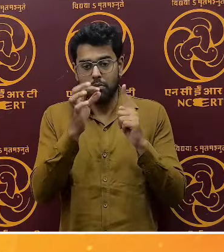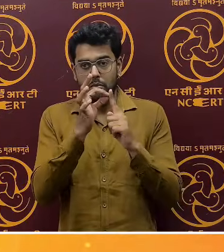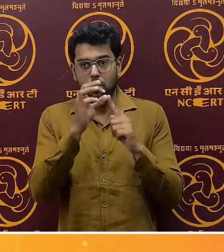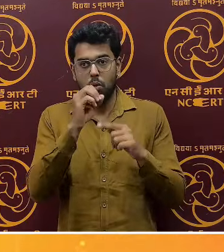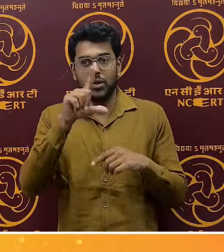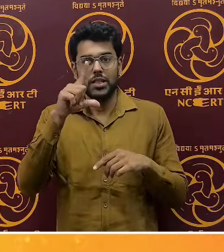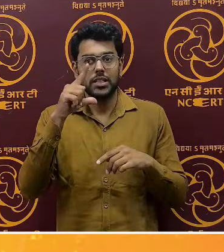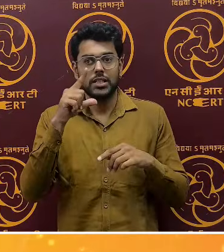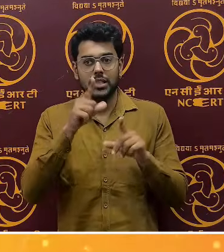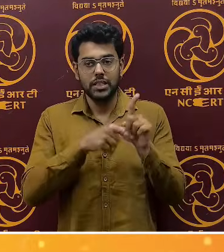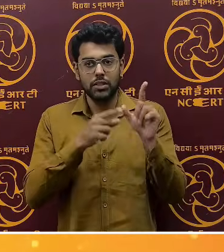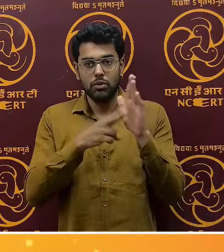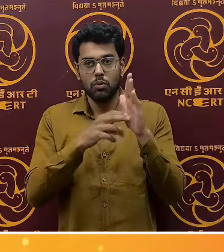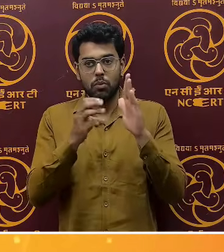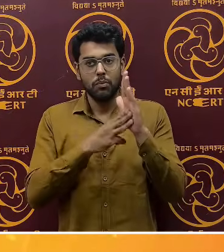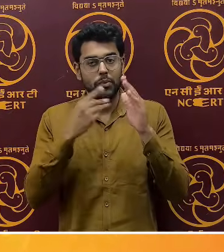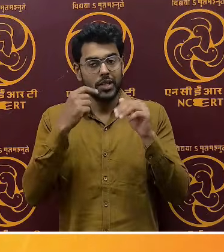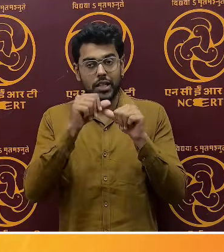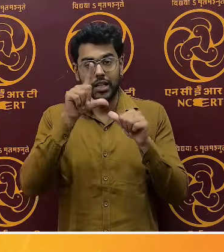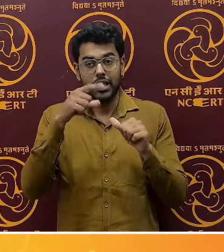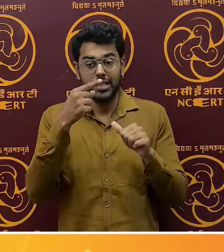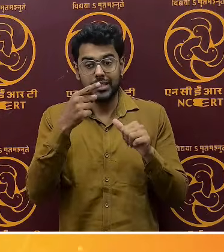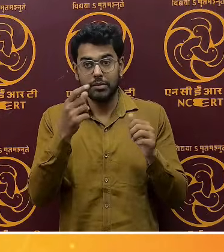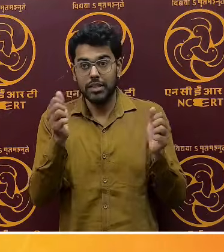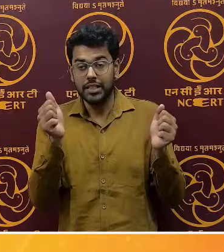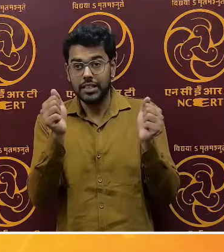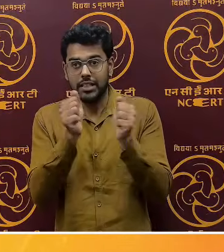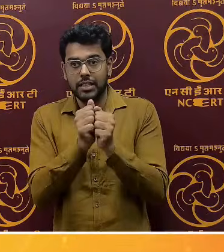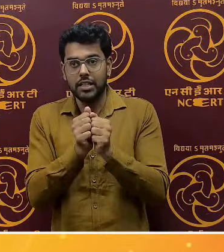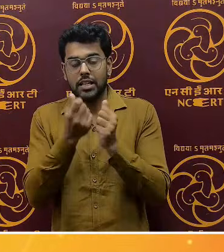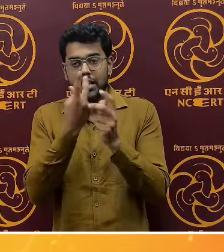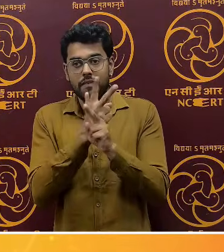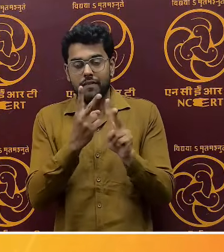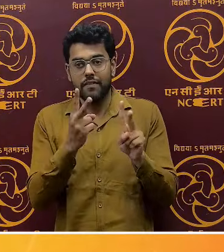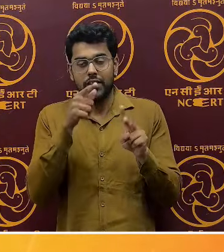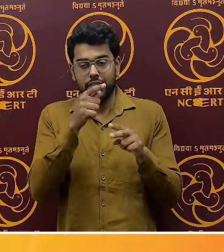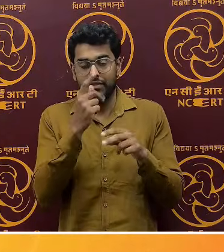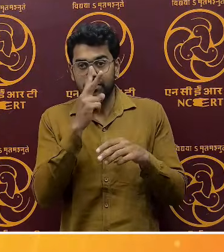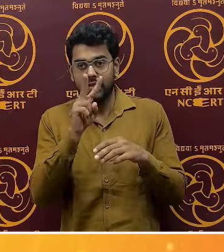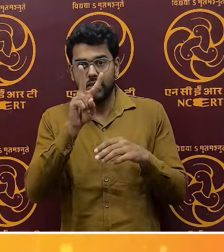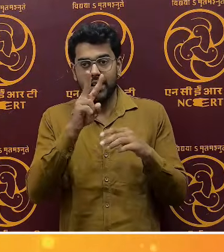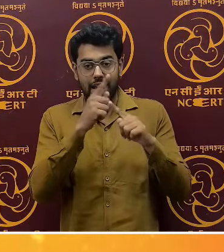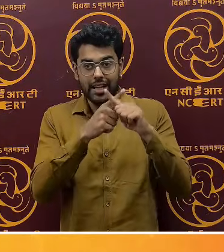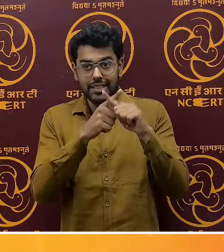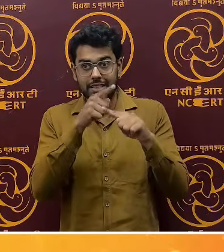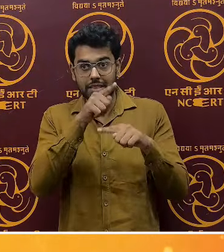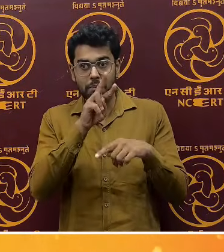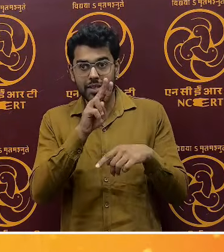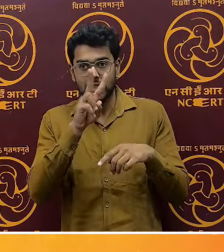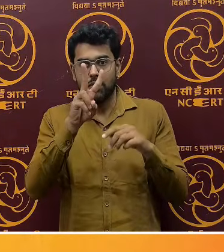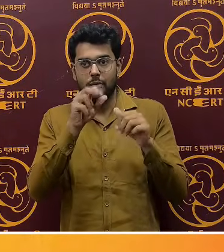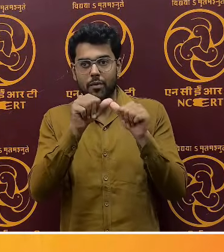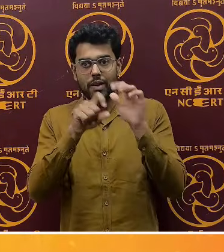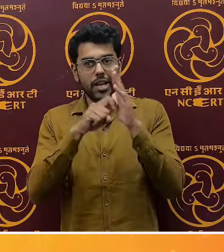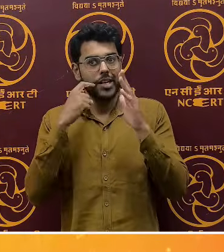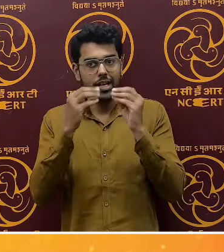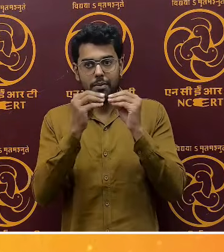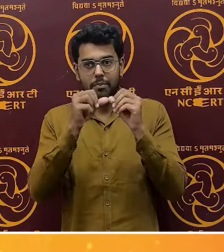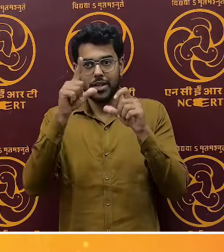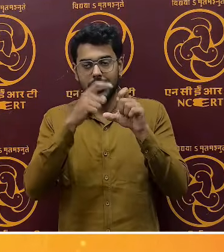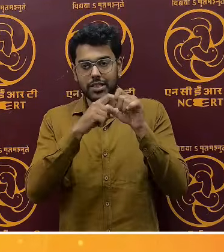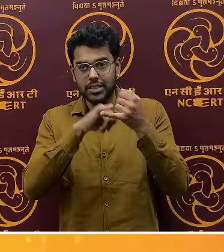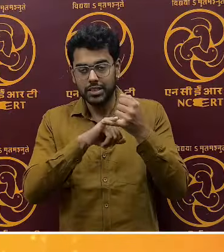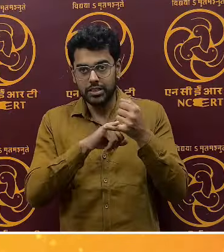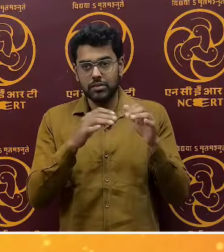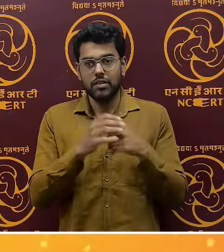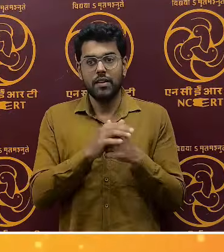in which we combine, which is obtained by combining variables. You can see x is a variable here and constants are